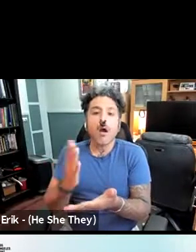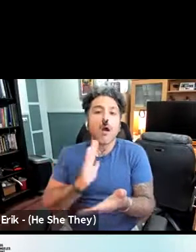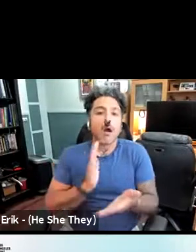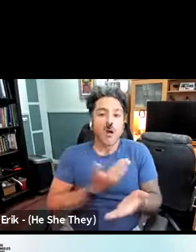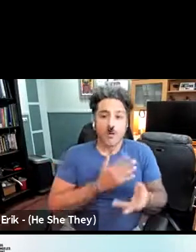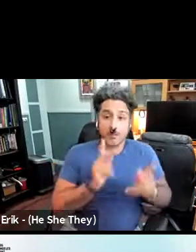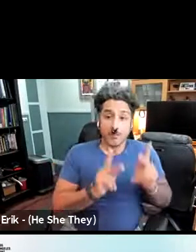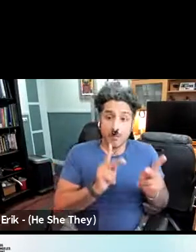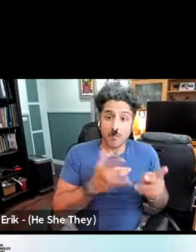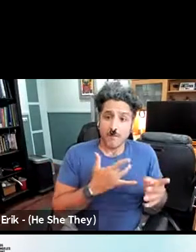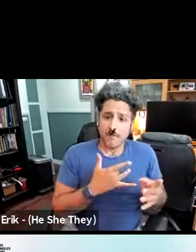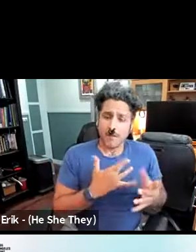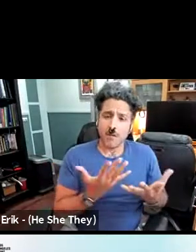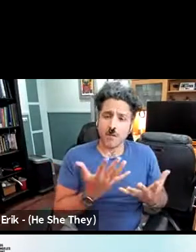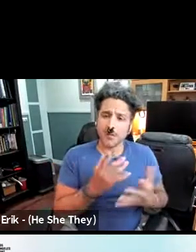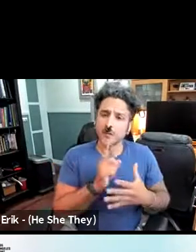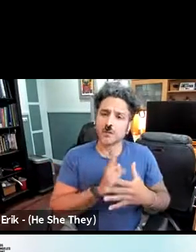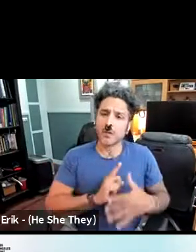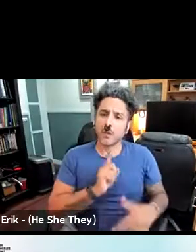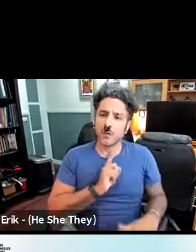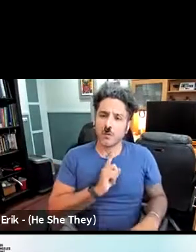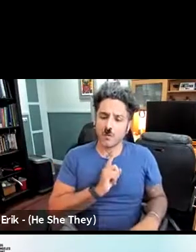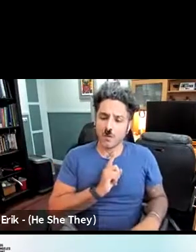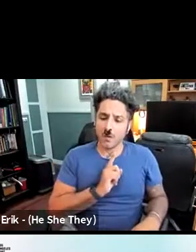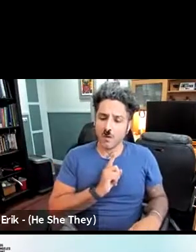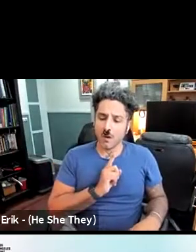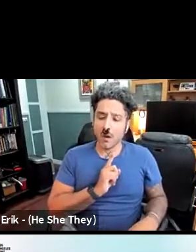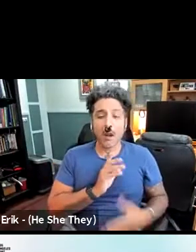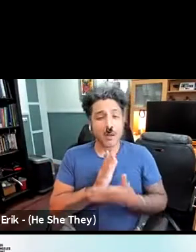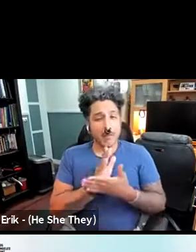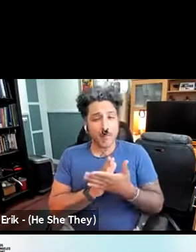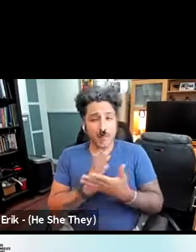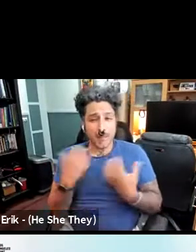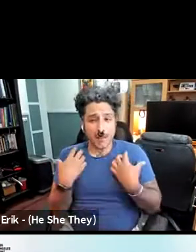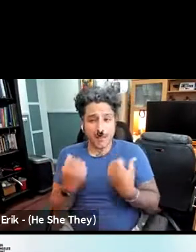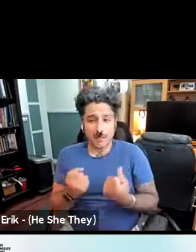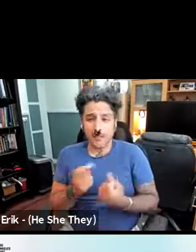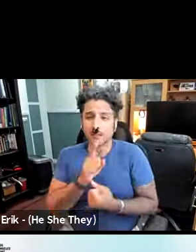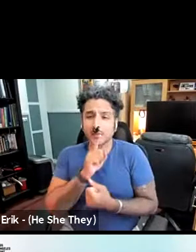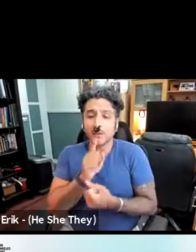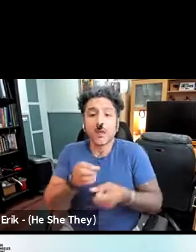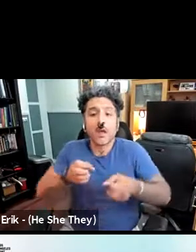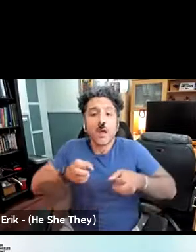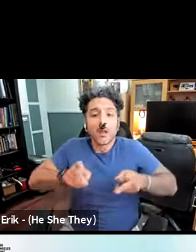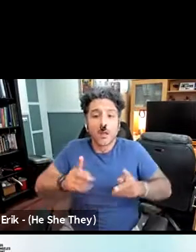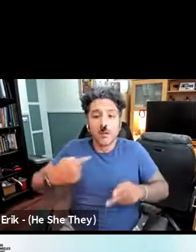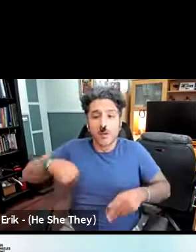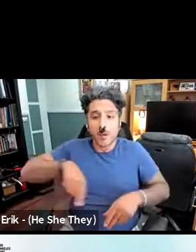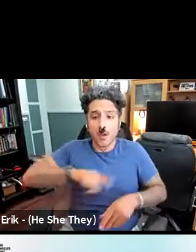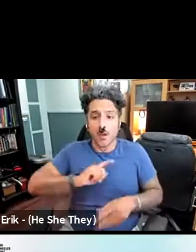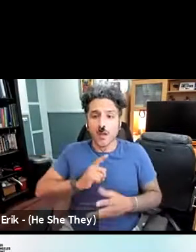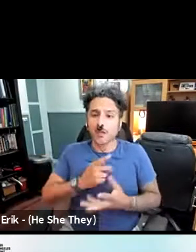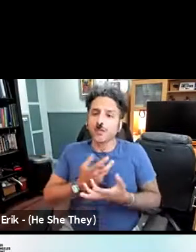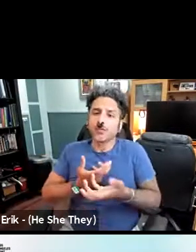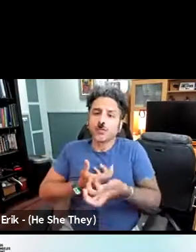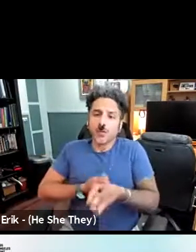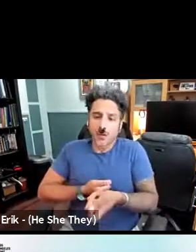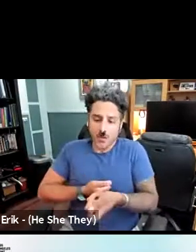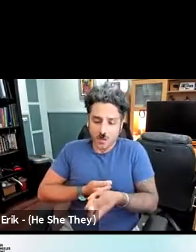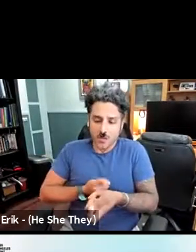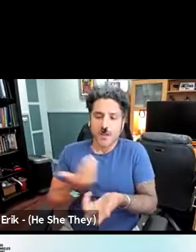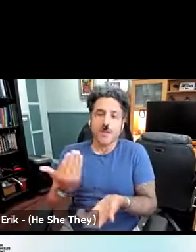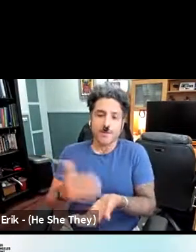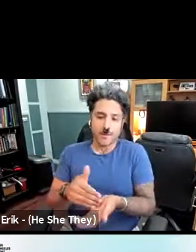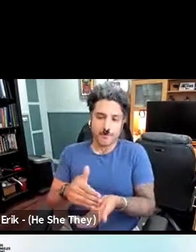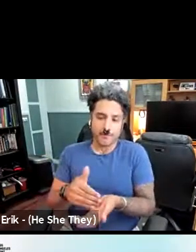been isolated. And I do think that a part of that healing is allowing us to trust again that